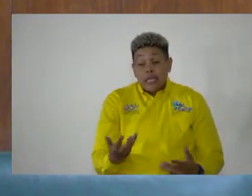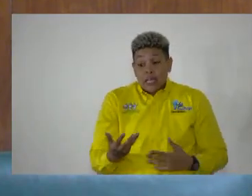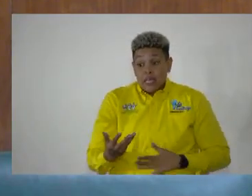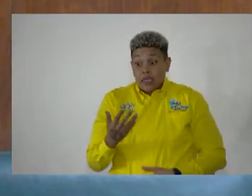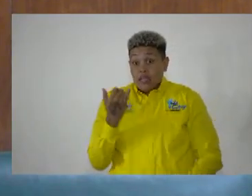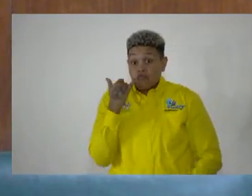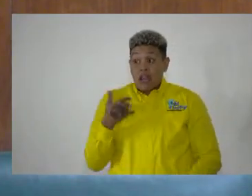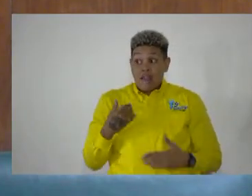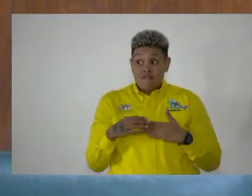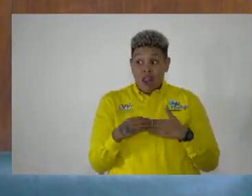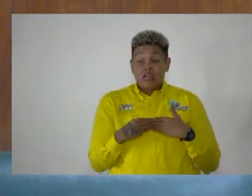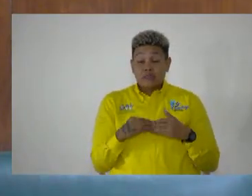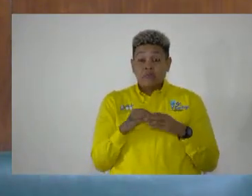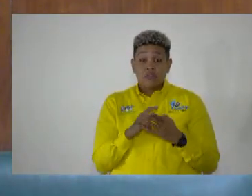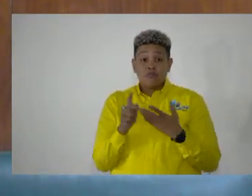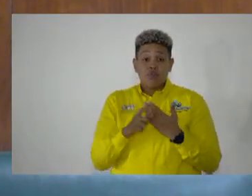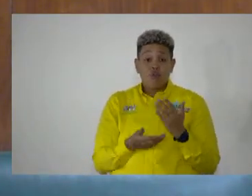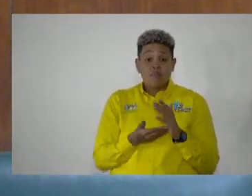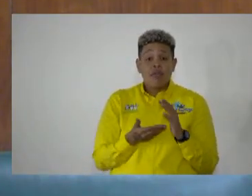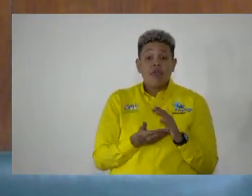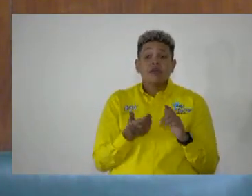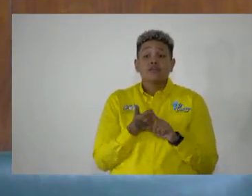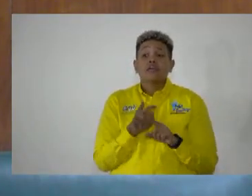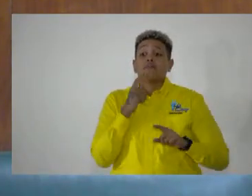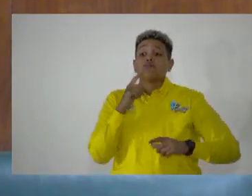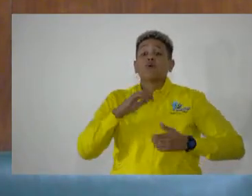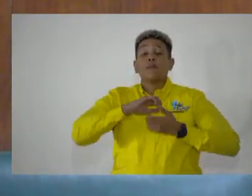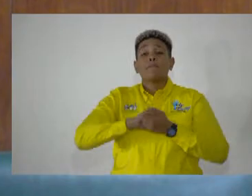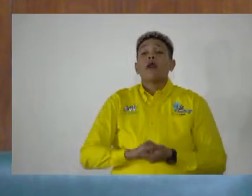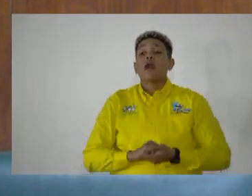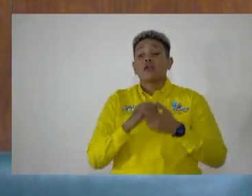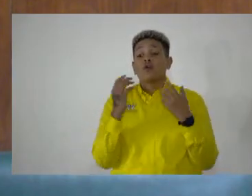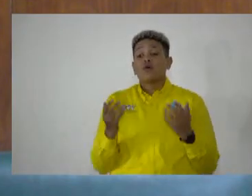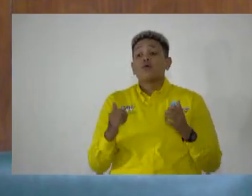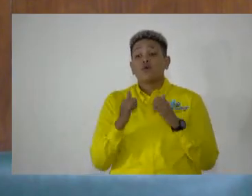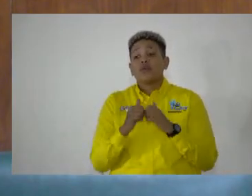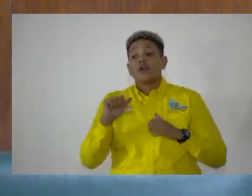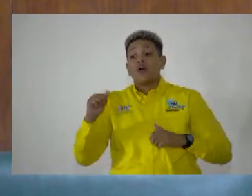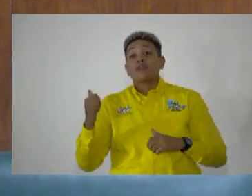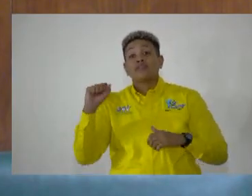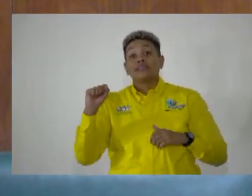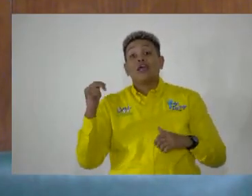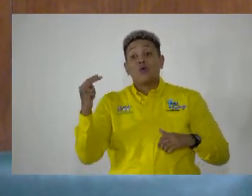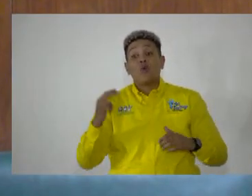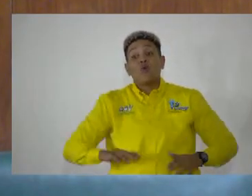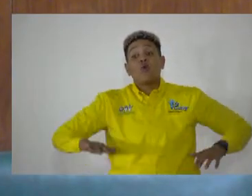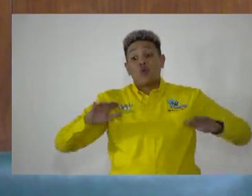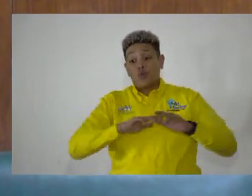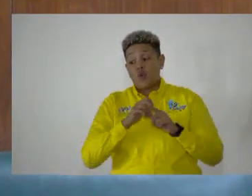is there flexibility in the program to partner with other stakeholders,